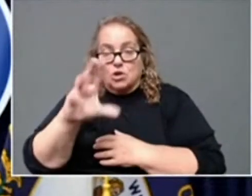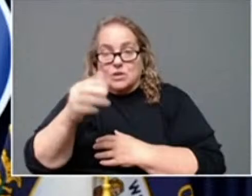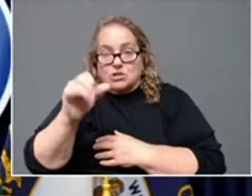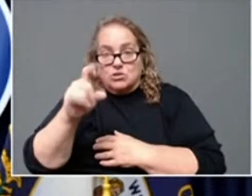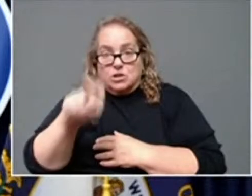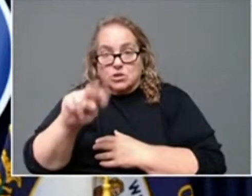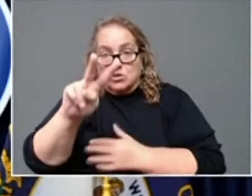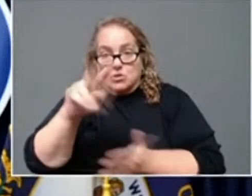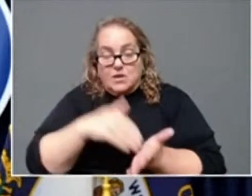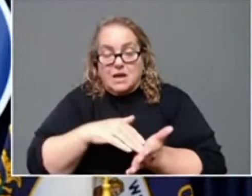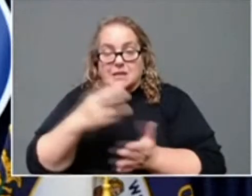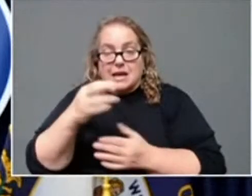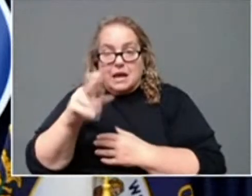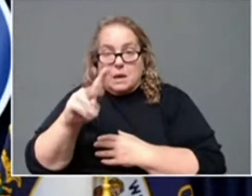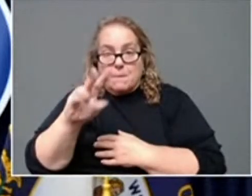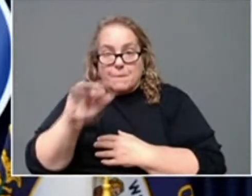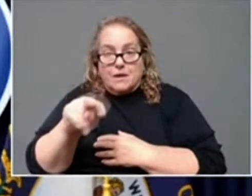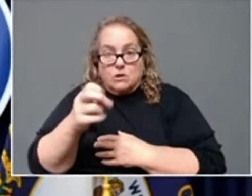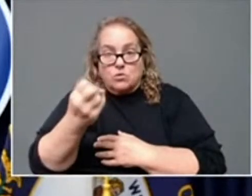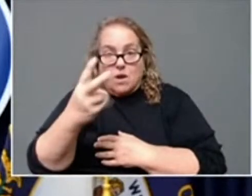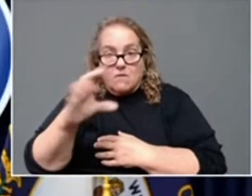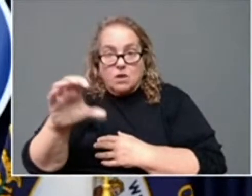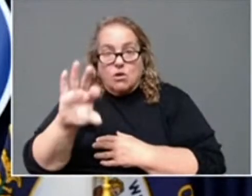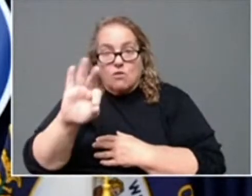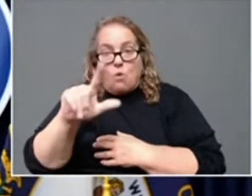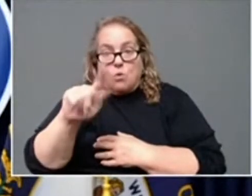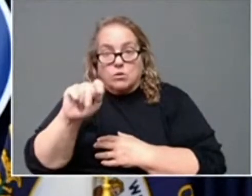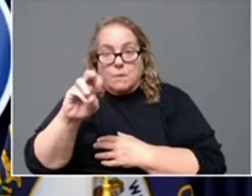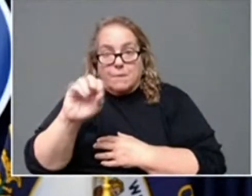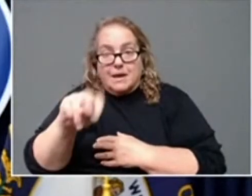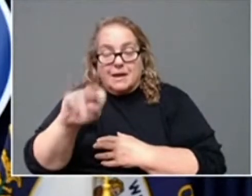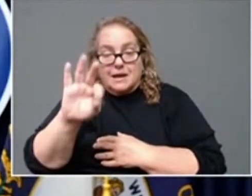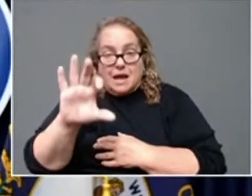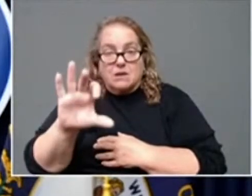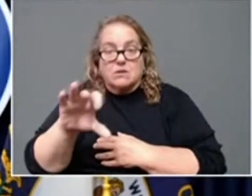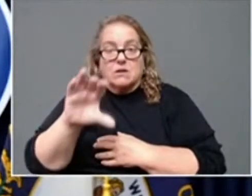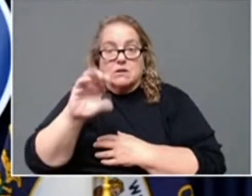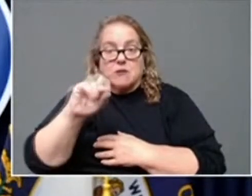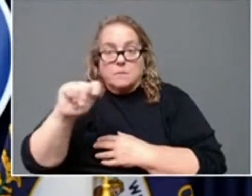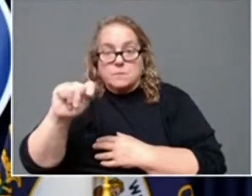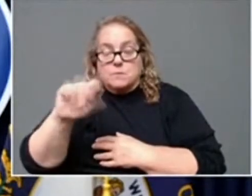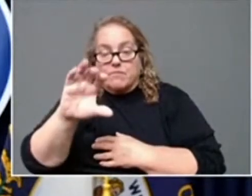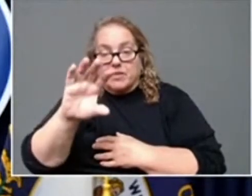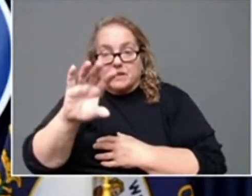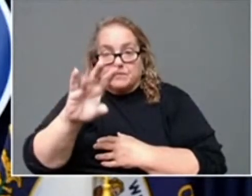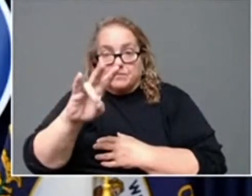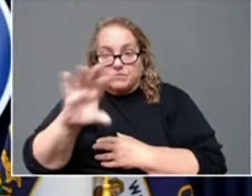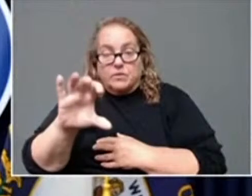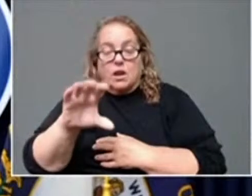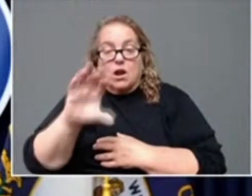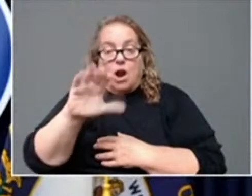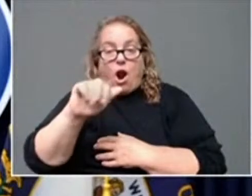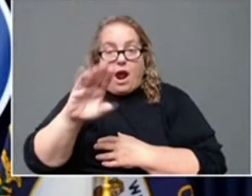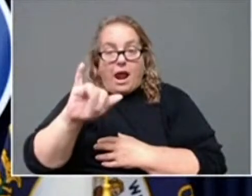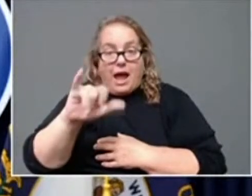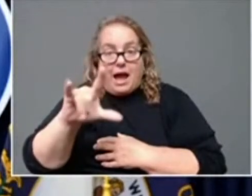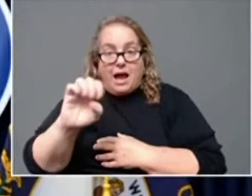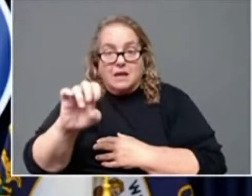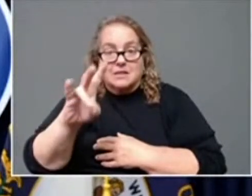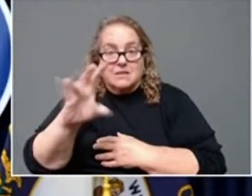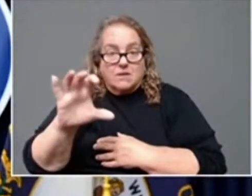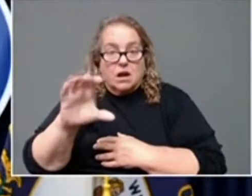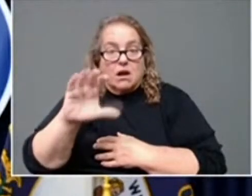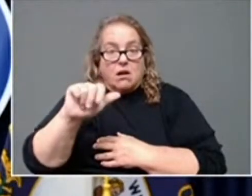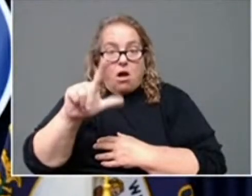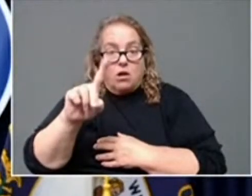Hickman, 1,200. Fulton, 900. Todd, 700. Carlisle, about 700. And Caldwell, about